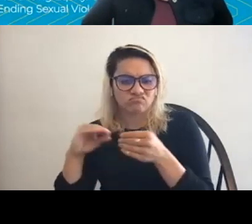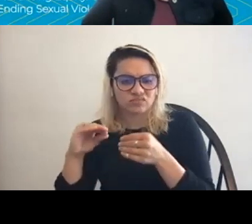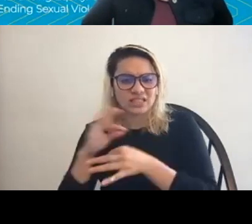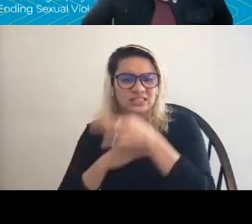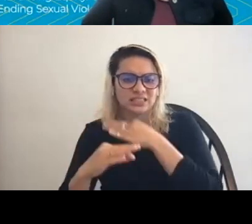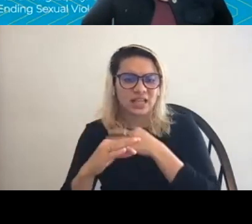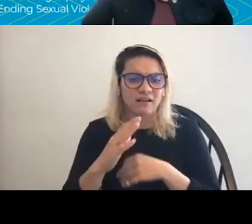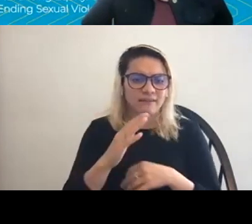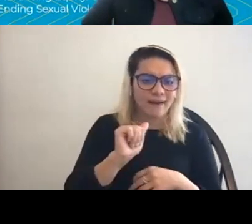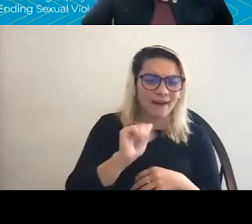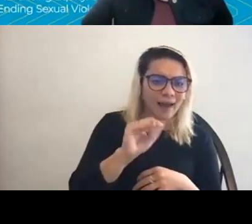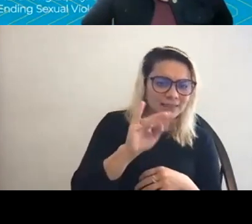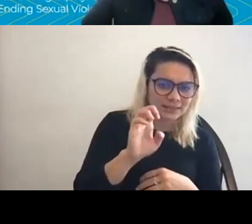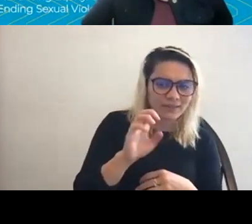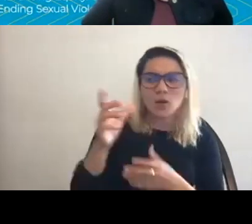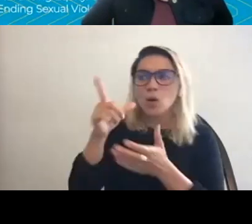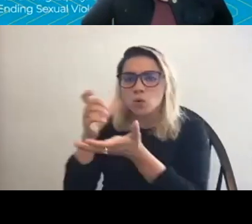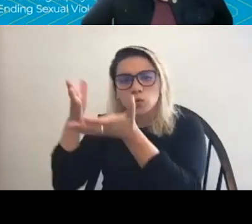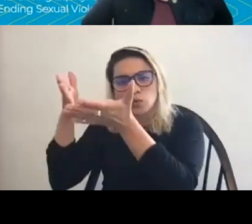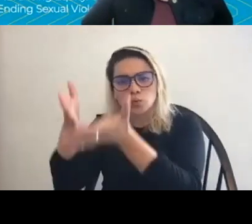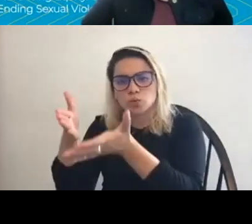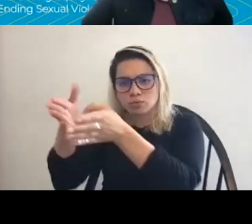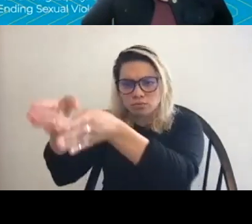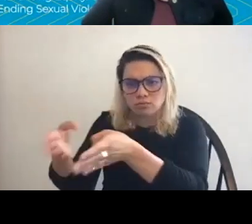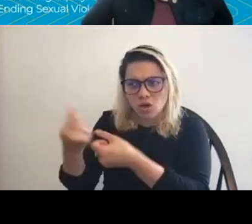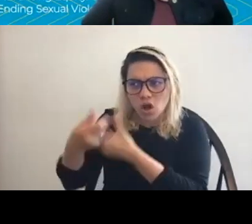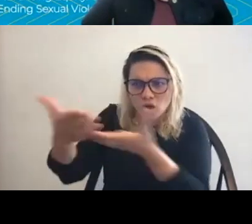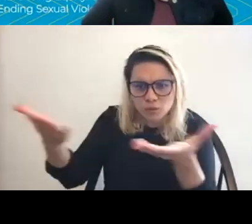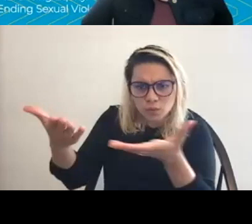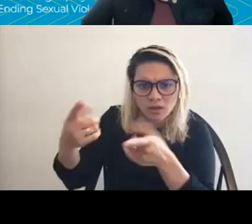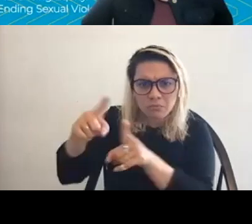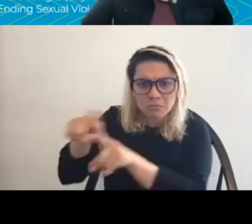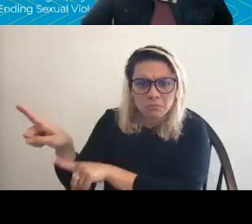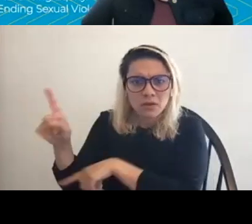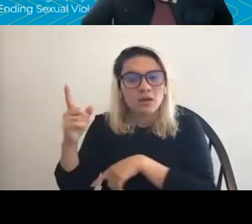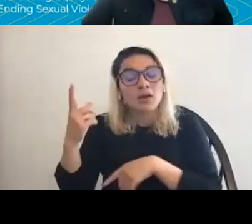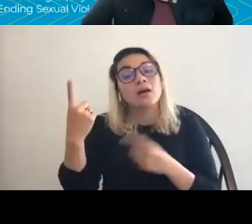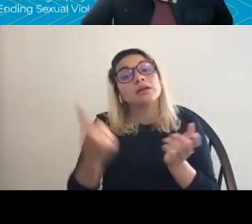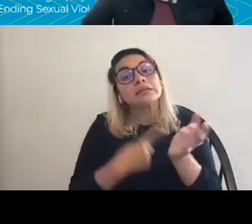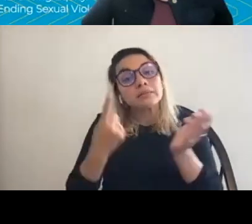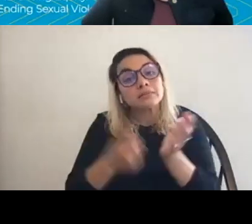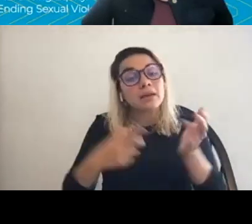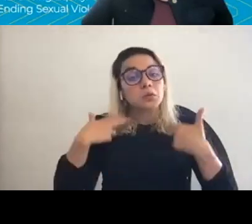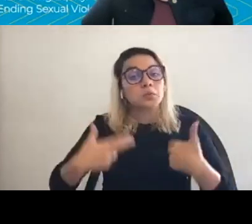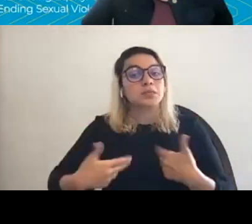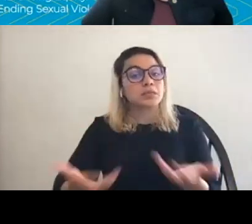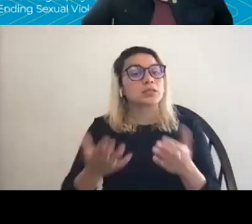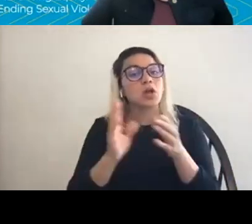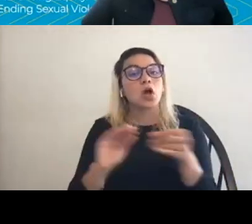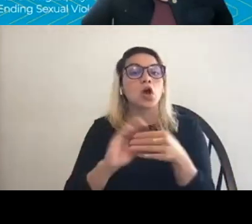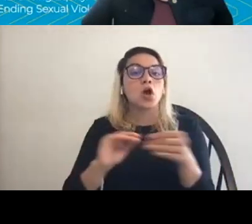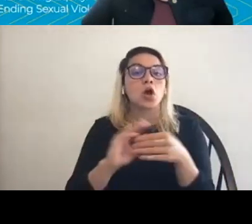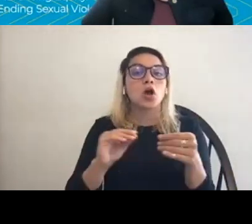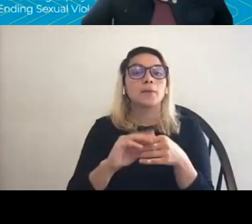is also for some of us going to feel different because sometimes we get into this habit of passively talking or